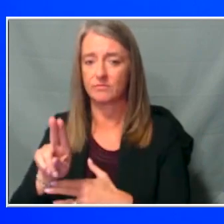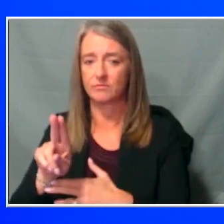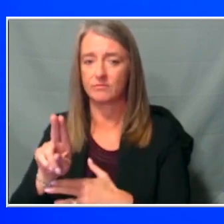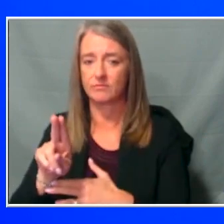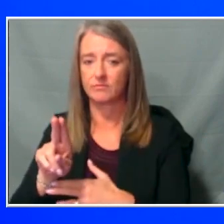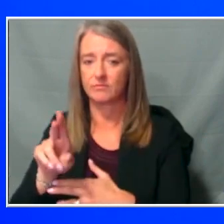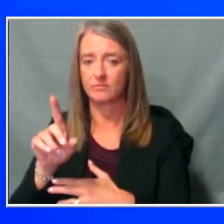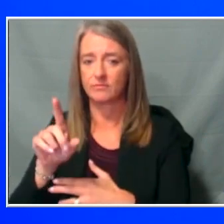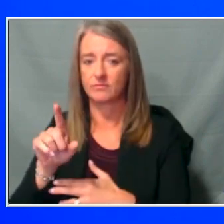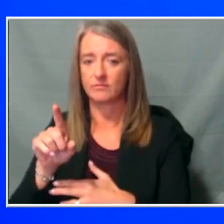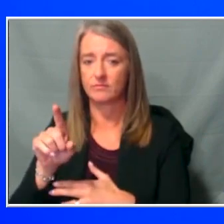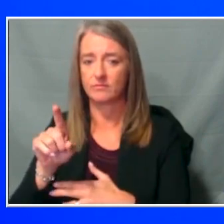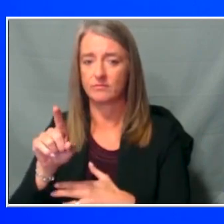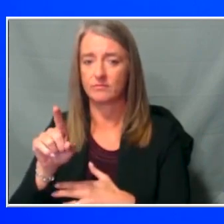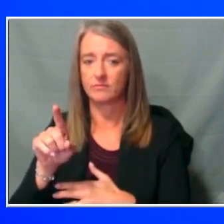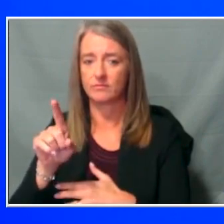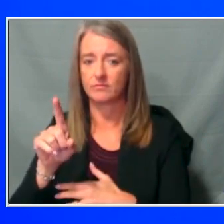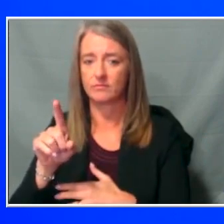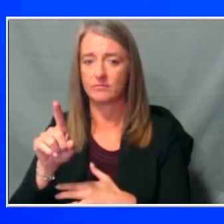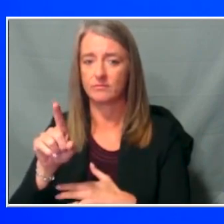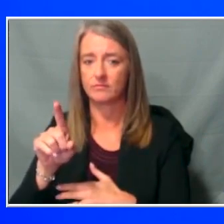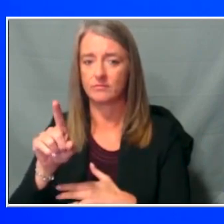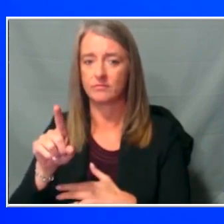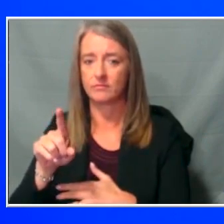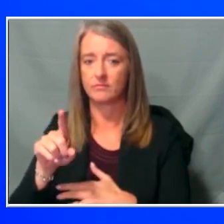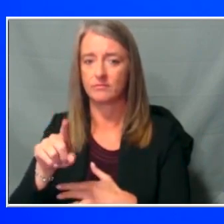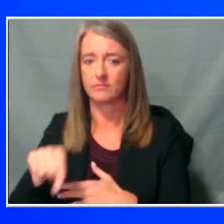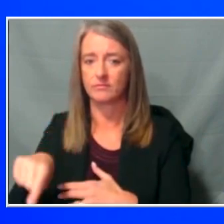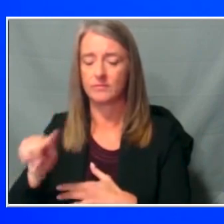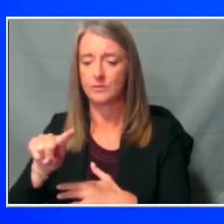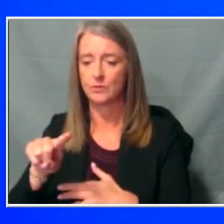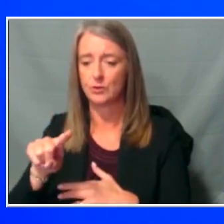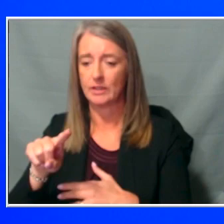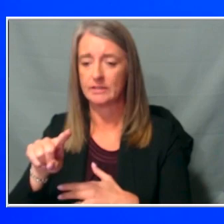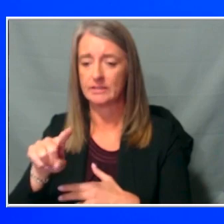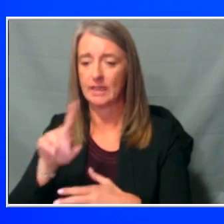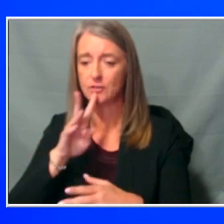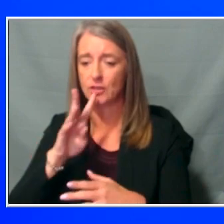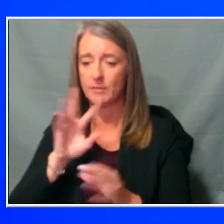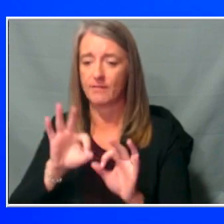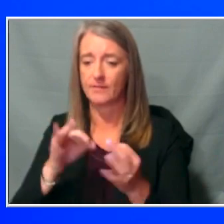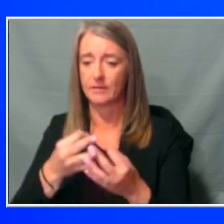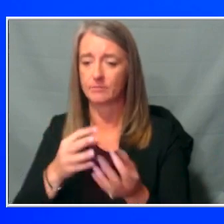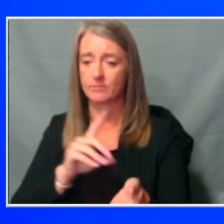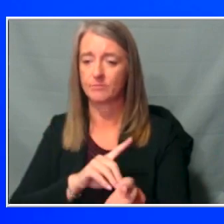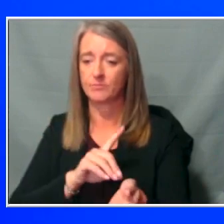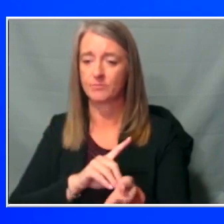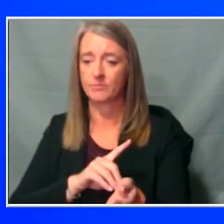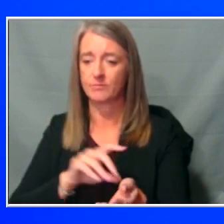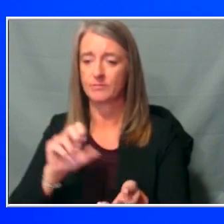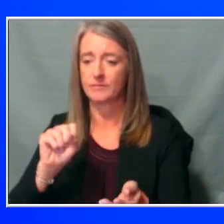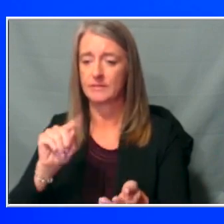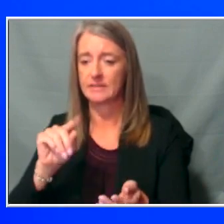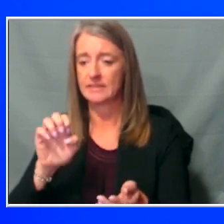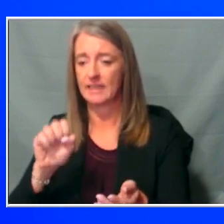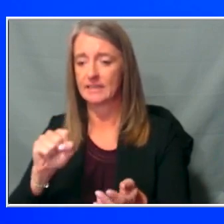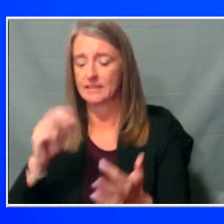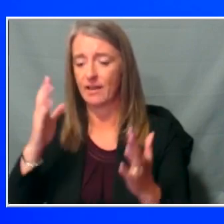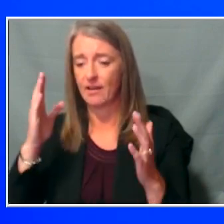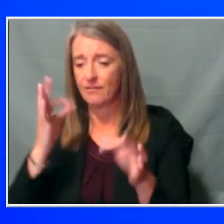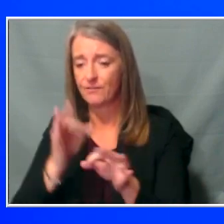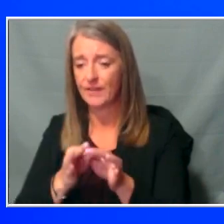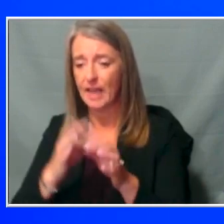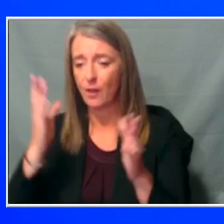guys, when I talk about family, and Dr. Stites talks about faith, hope, and